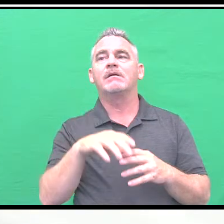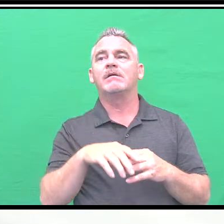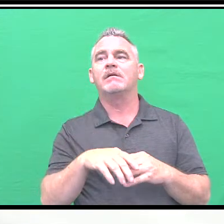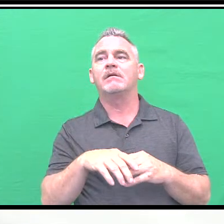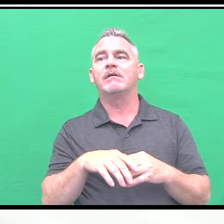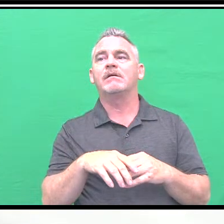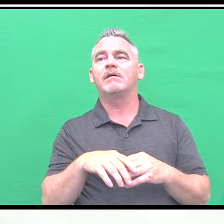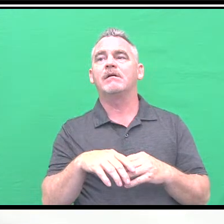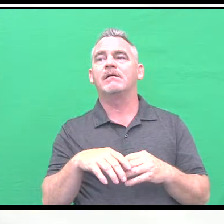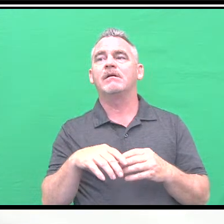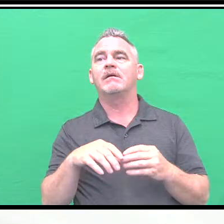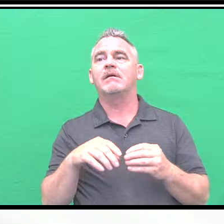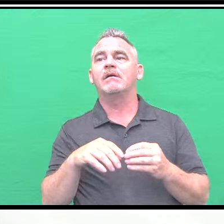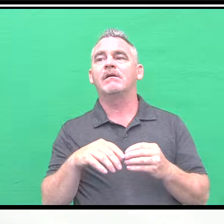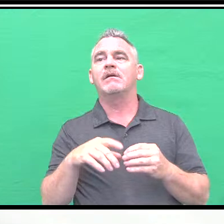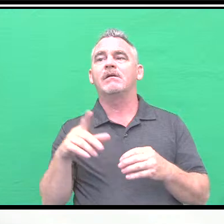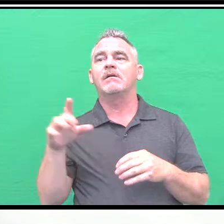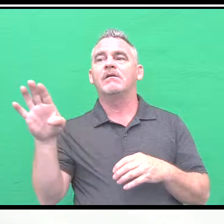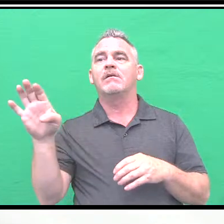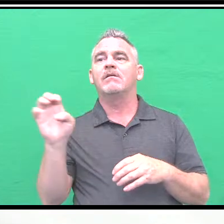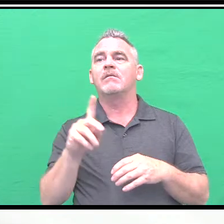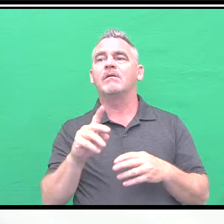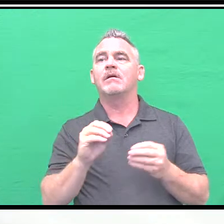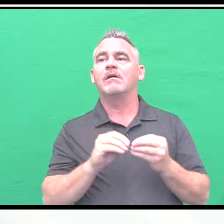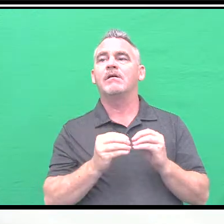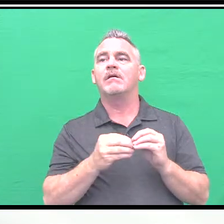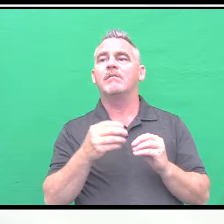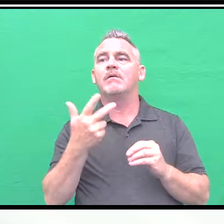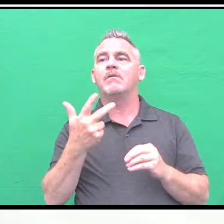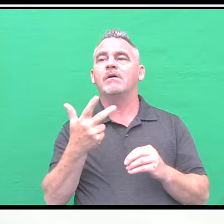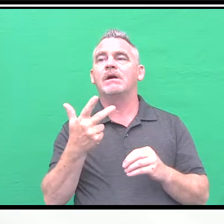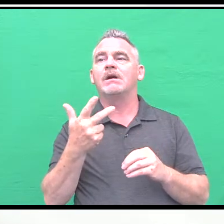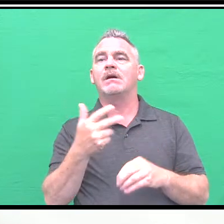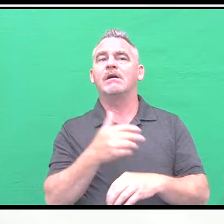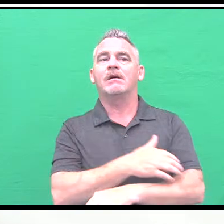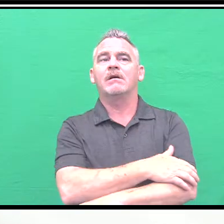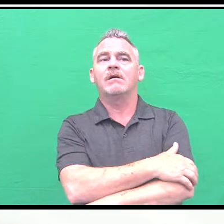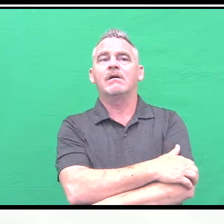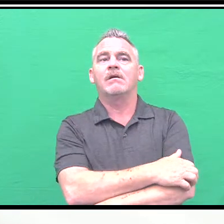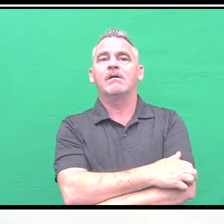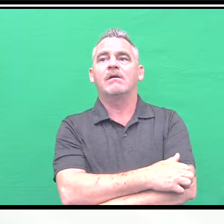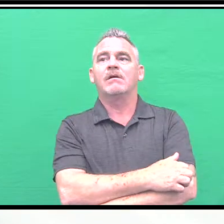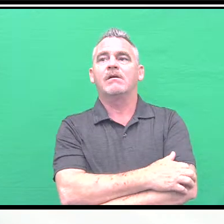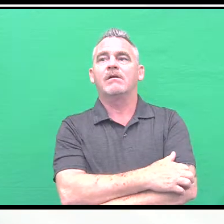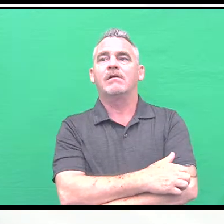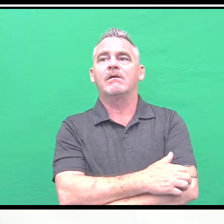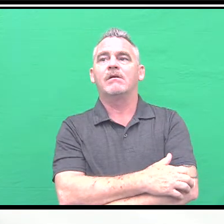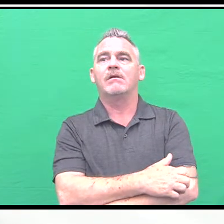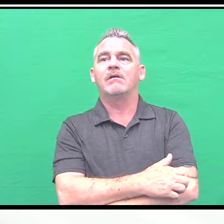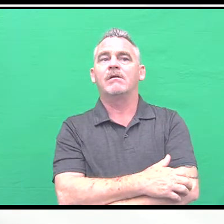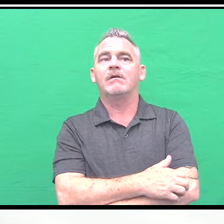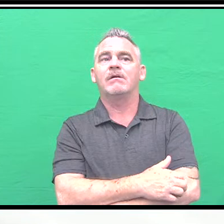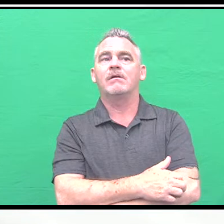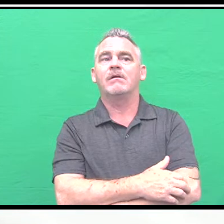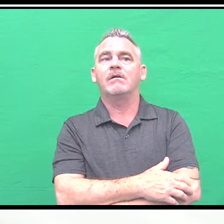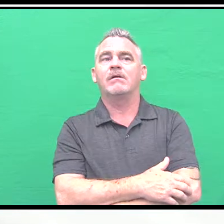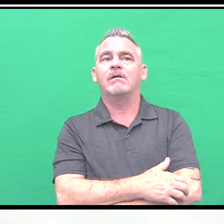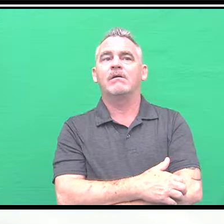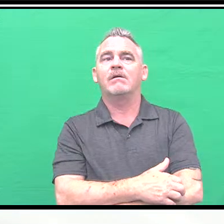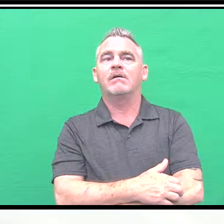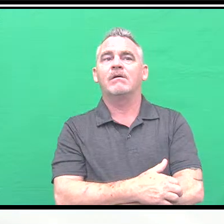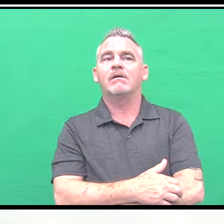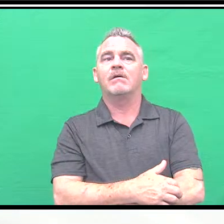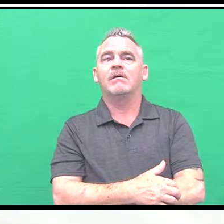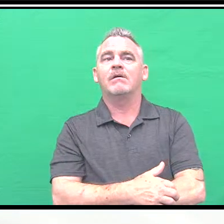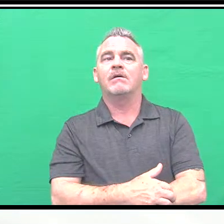number 3? I'm sorry? Could you go back to number 3, just the bonding? Oh, I can go to, I wasn't